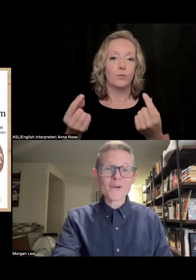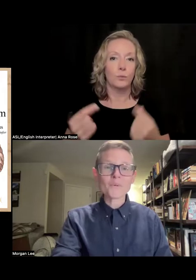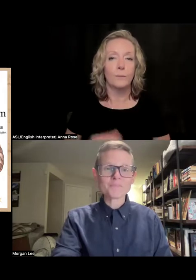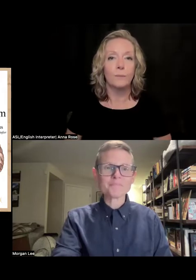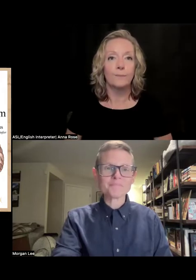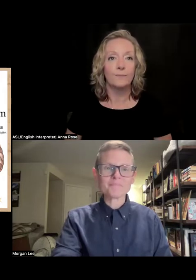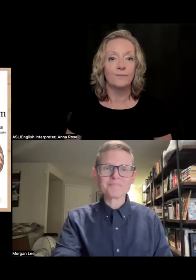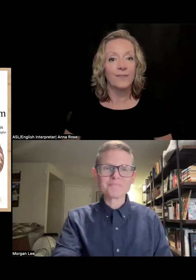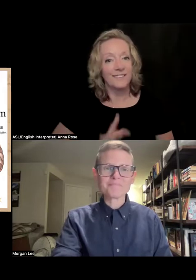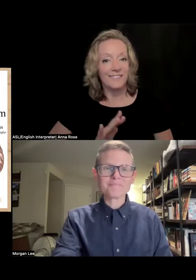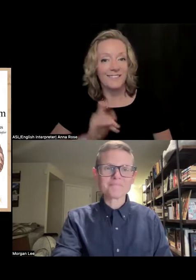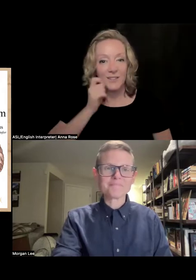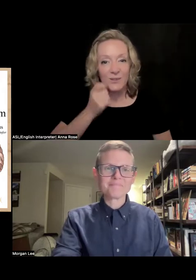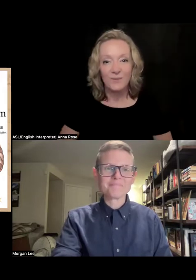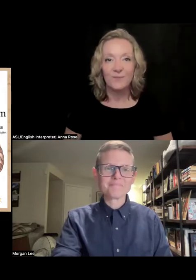Isn't that cool?